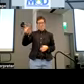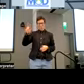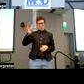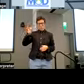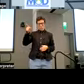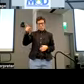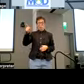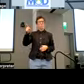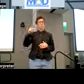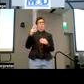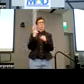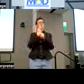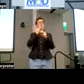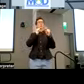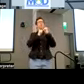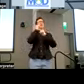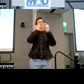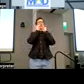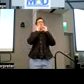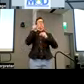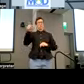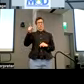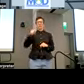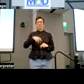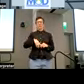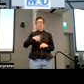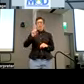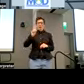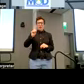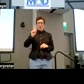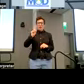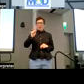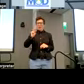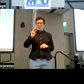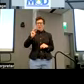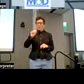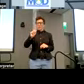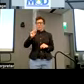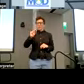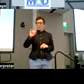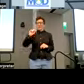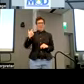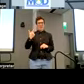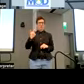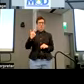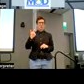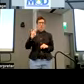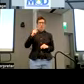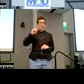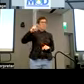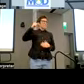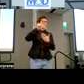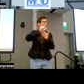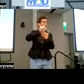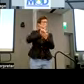was in structured negotiation. Dan Manning, I need to give a shout out to Dan because he was the first lawyer in the country